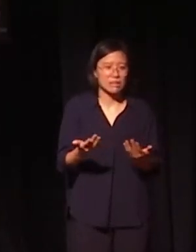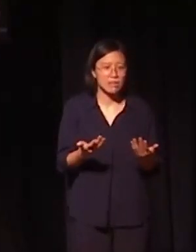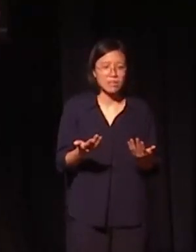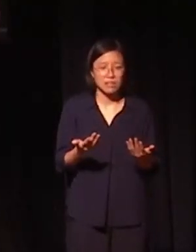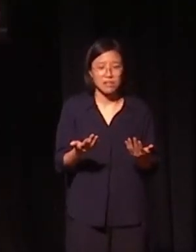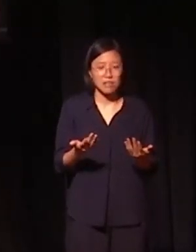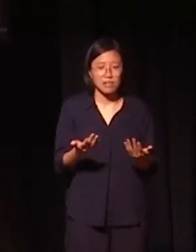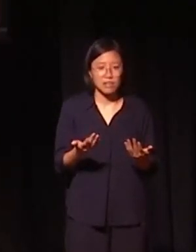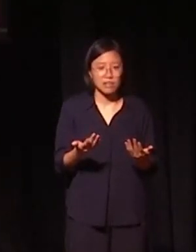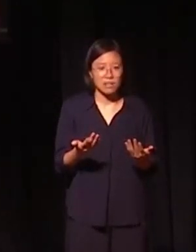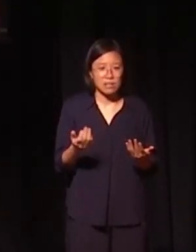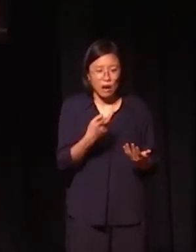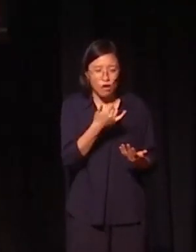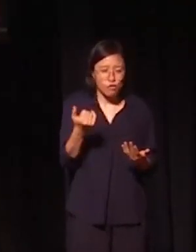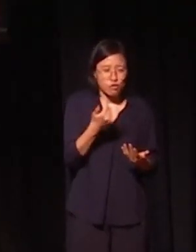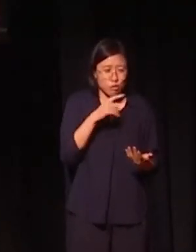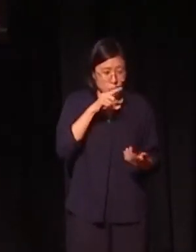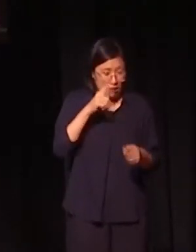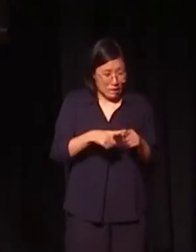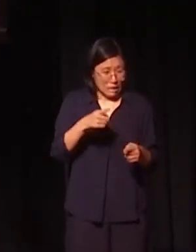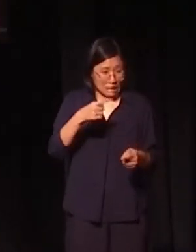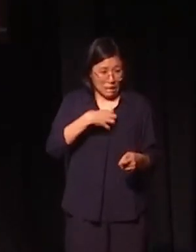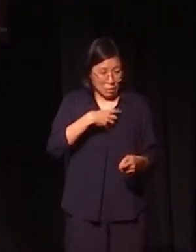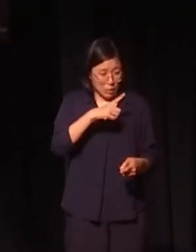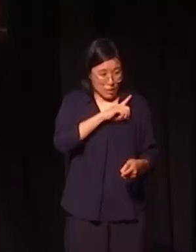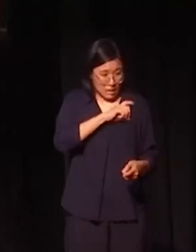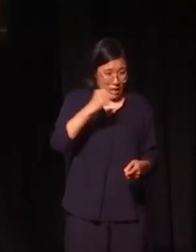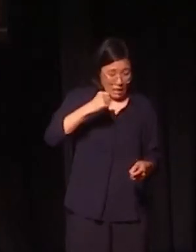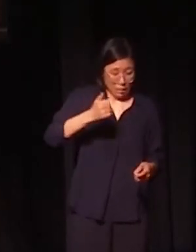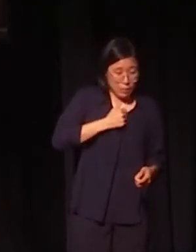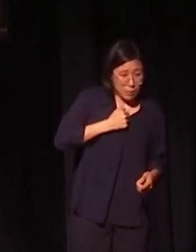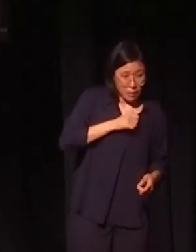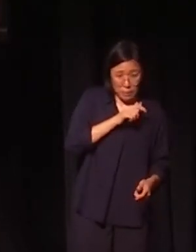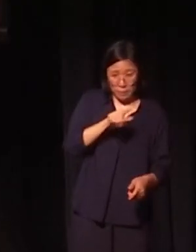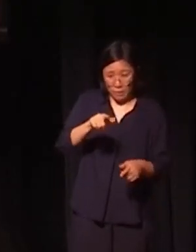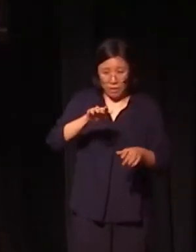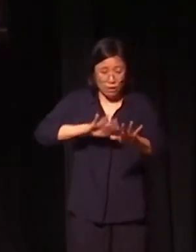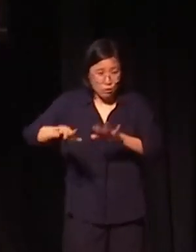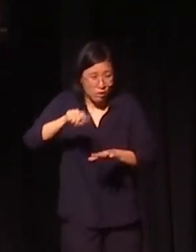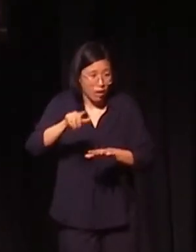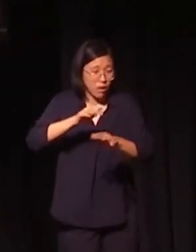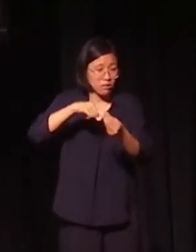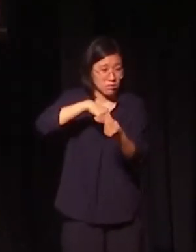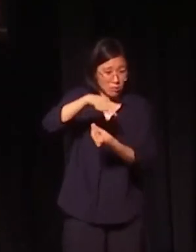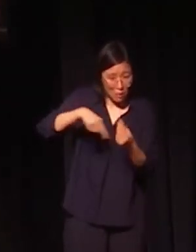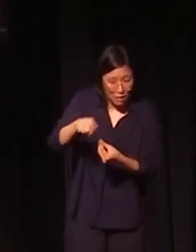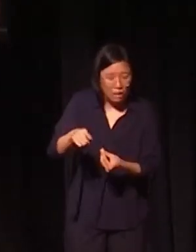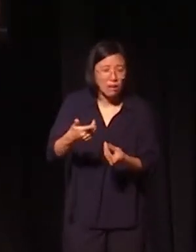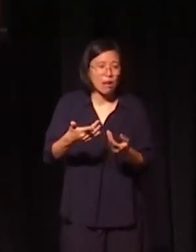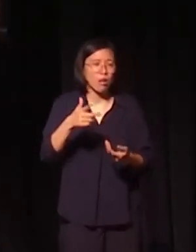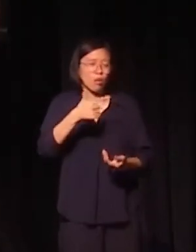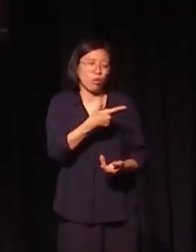experiencing a crisis of confidence, I suppose, if they felt they didn't have the right level of training or expertise in the legal context. But what was happening then